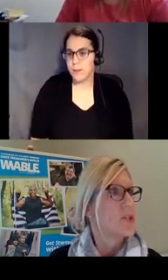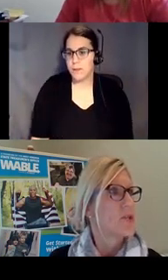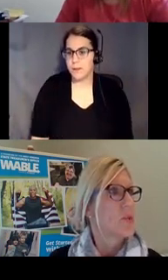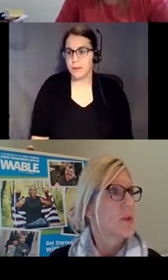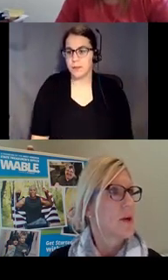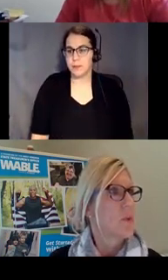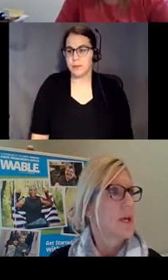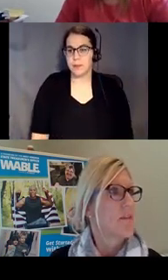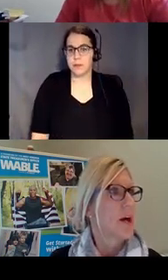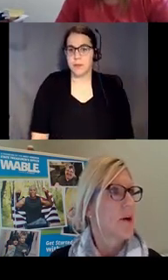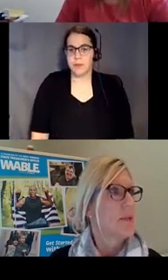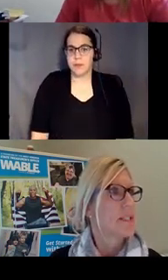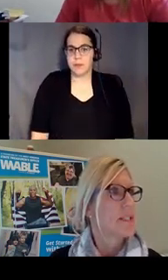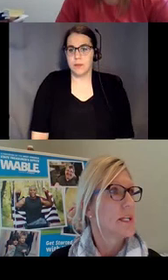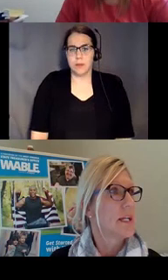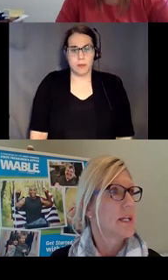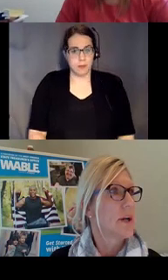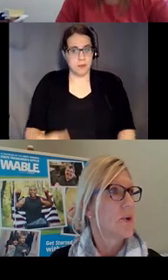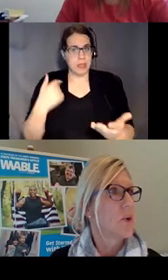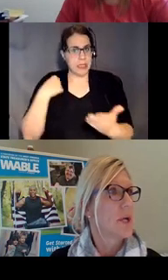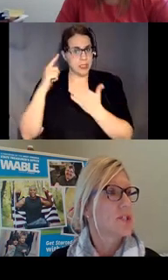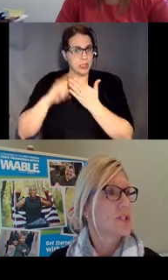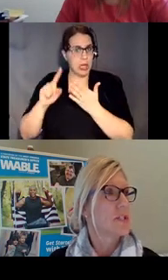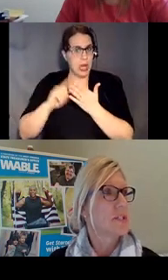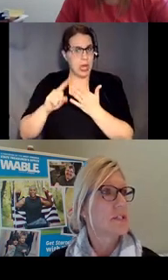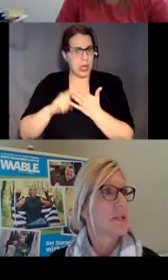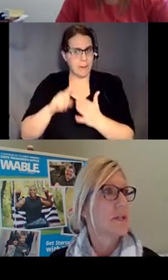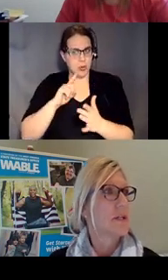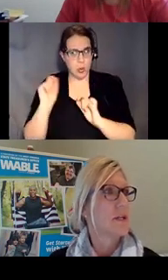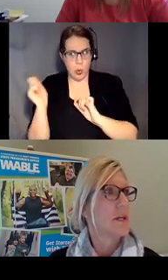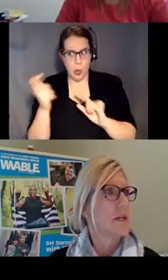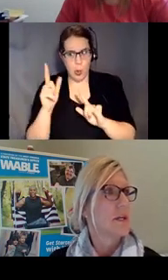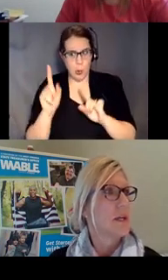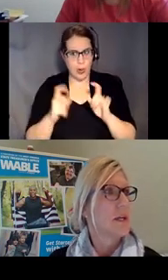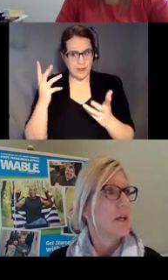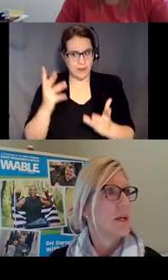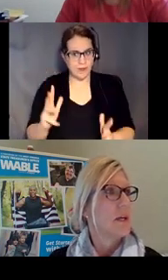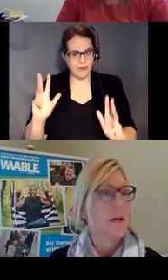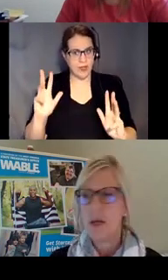Let's make sure that we have not missed any other questions.